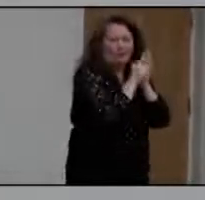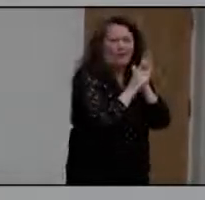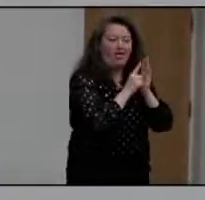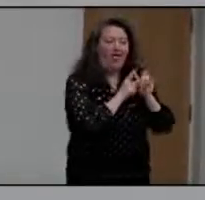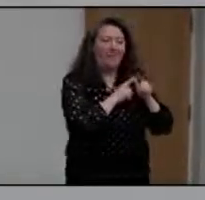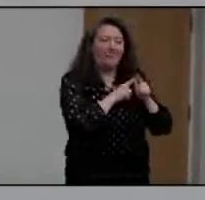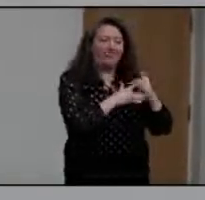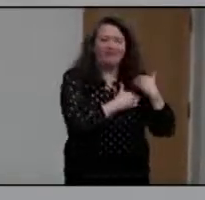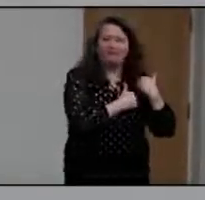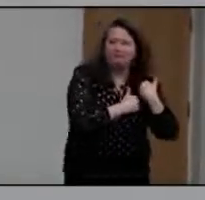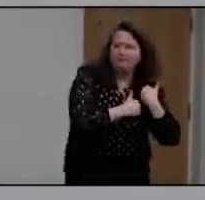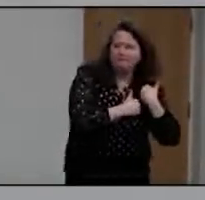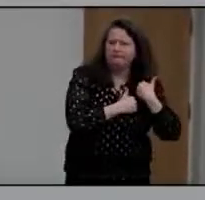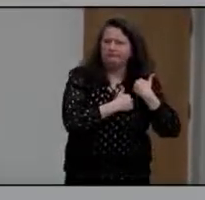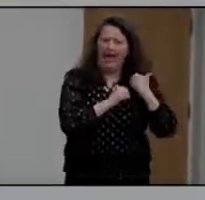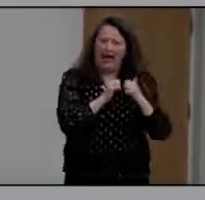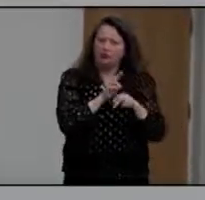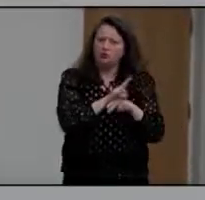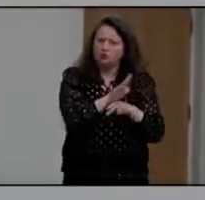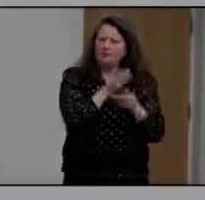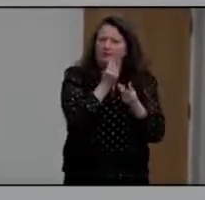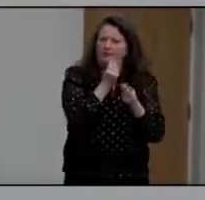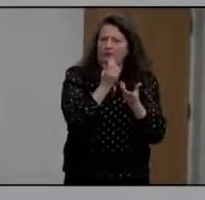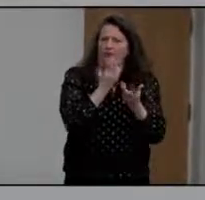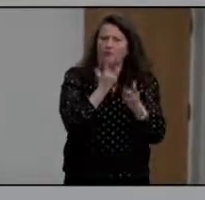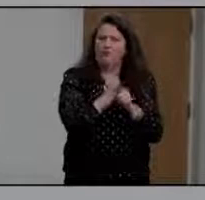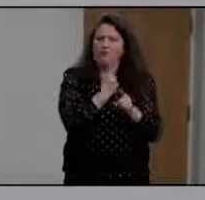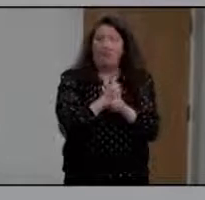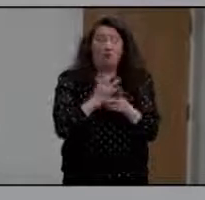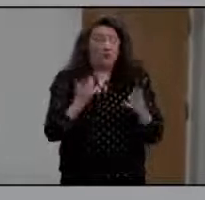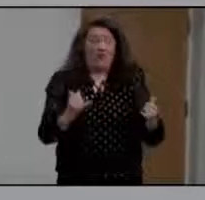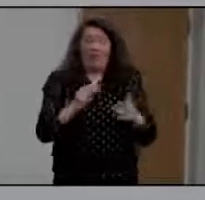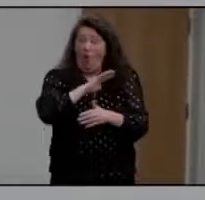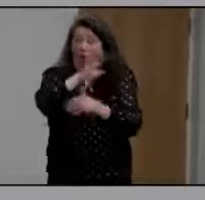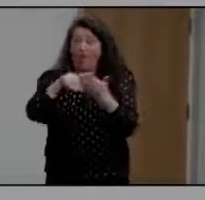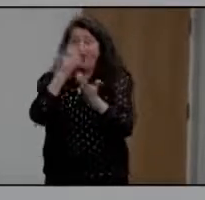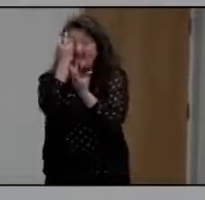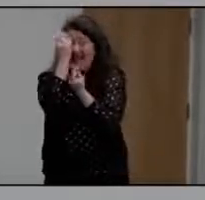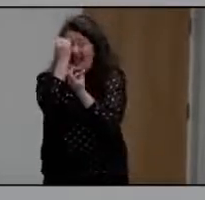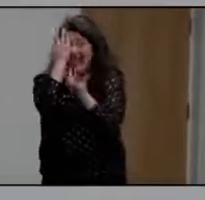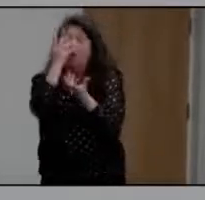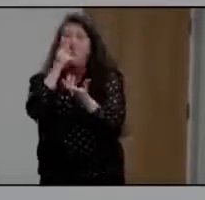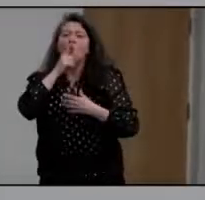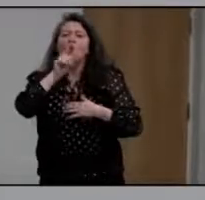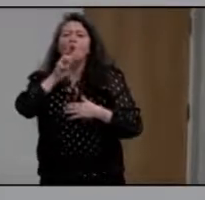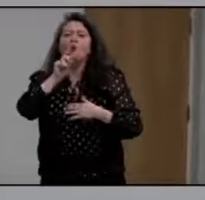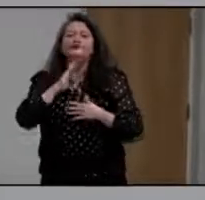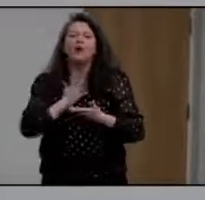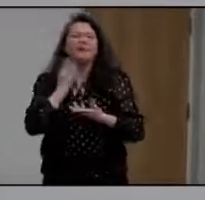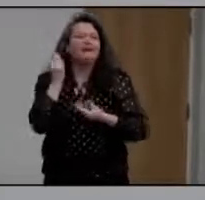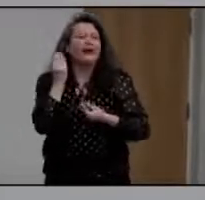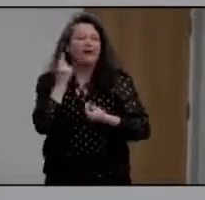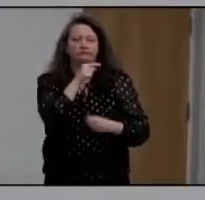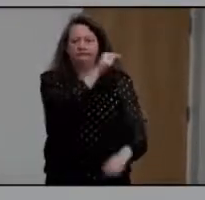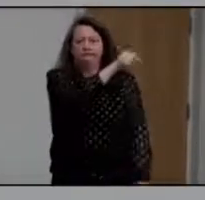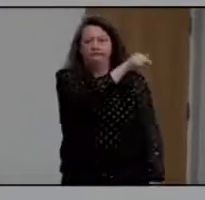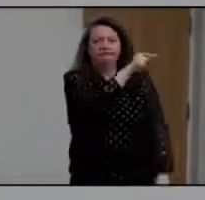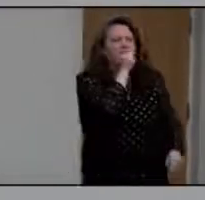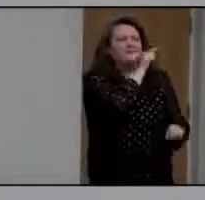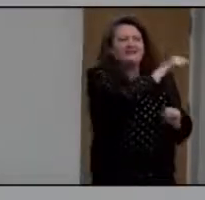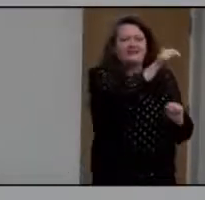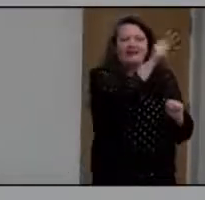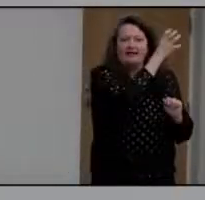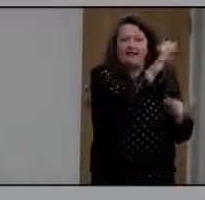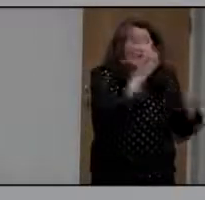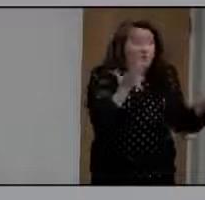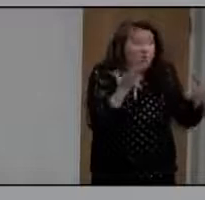managing and make use of the data appropriately. Because right now, all our data is in different companies. Fitbit knows exactly what I'm doing,